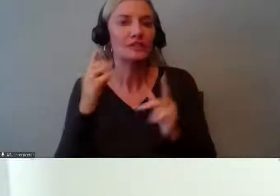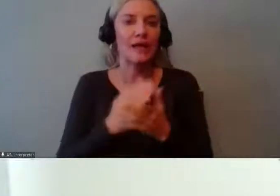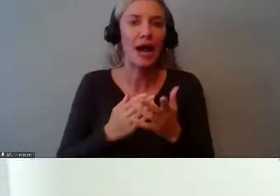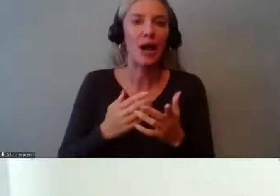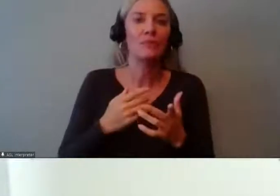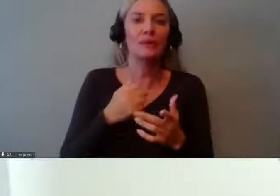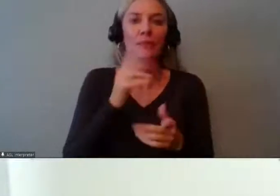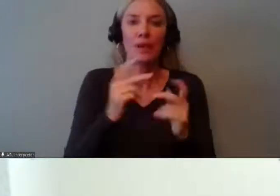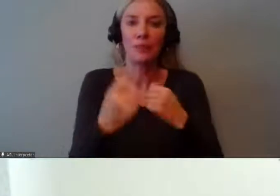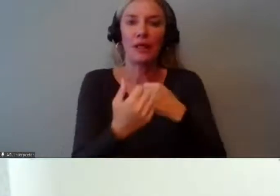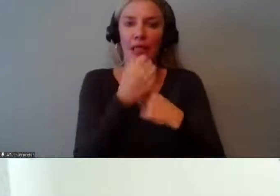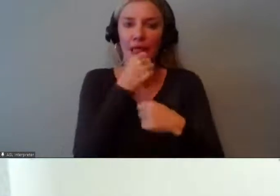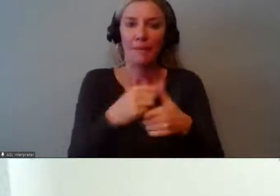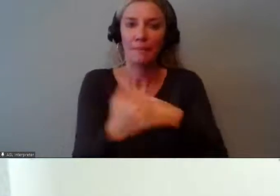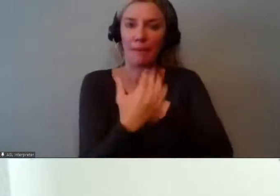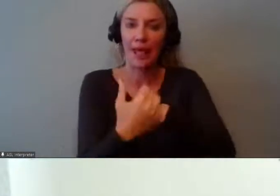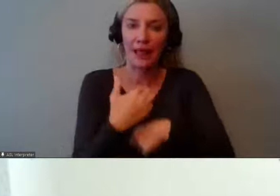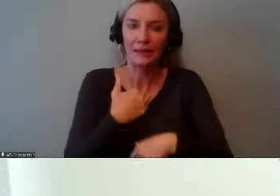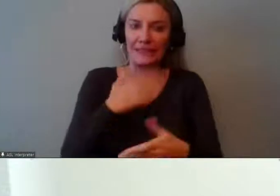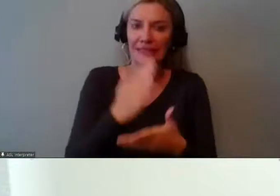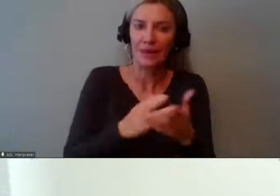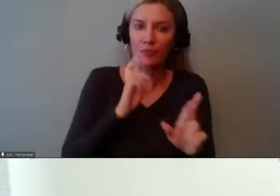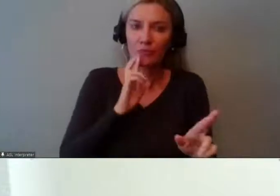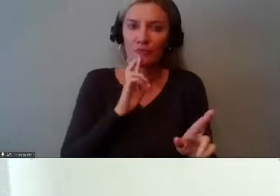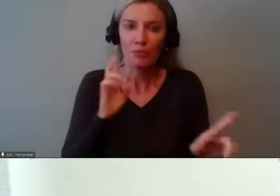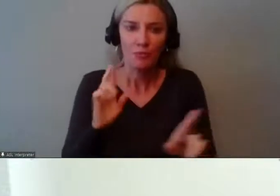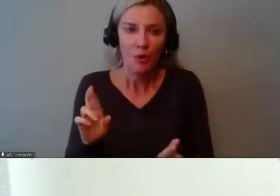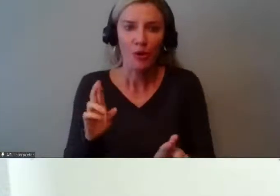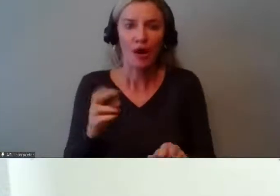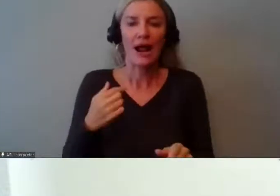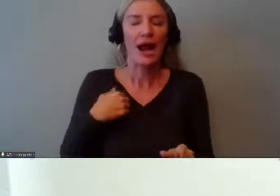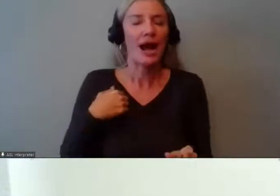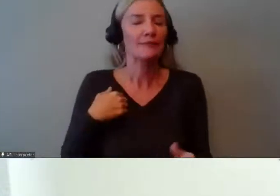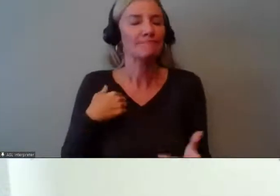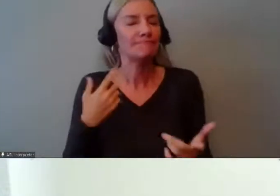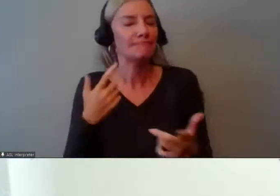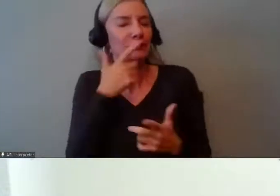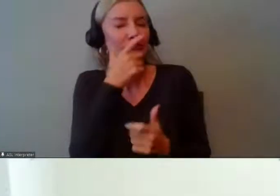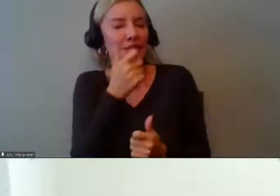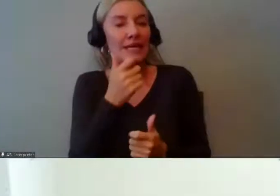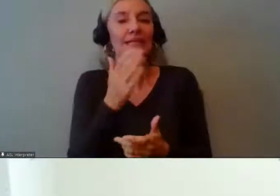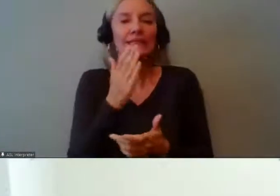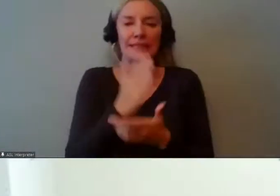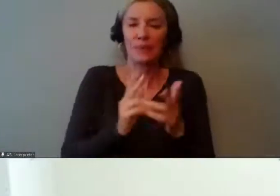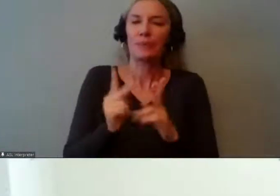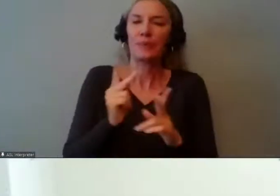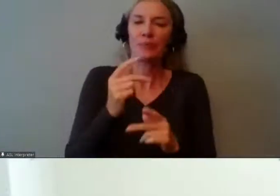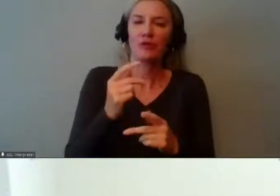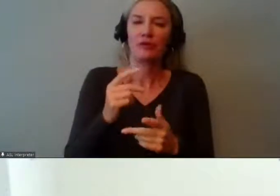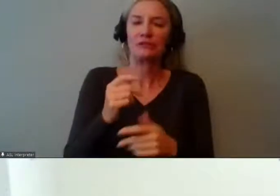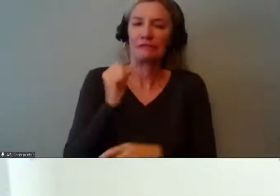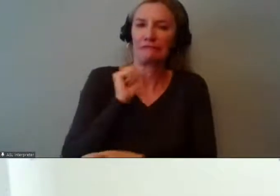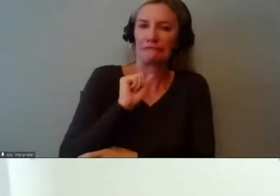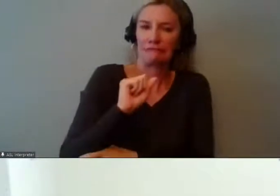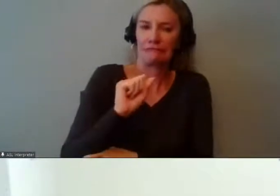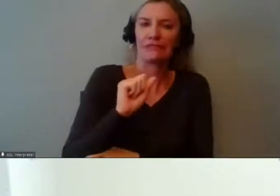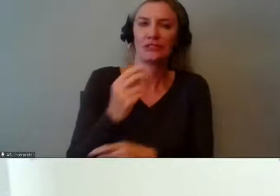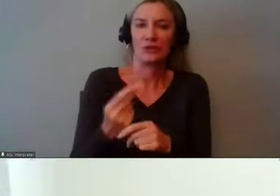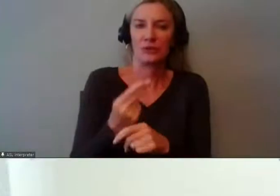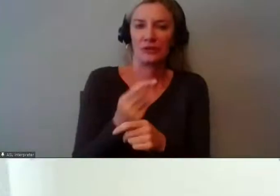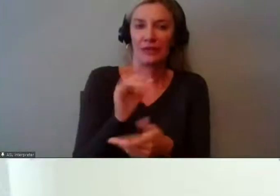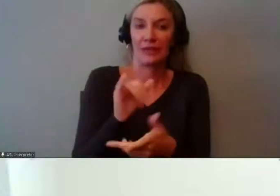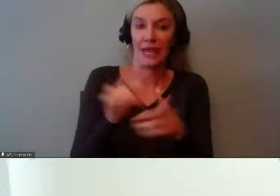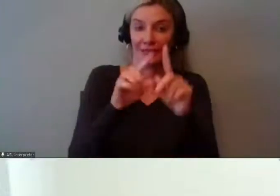interesting. There was a lot of pushback about having the signs at all initially, and in the last week, I've gotten a couple